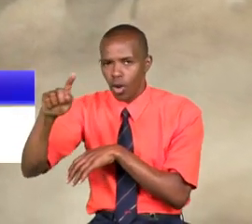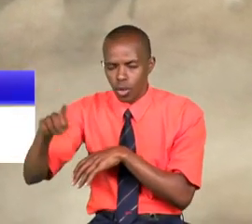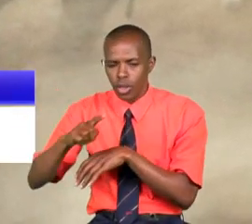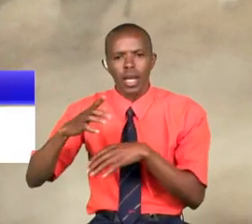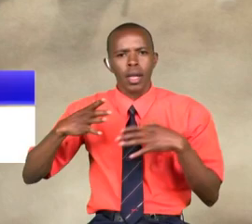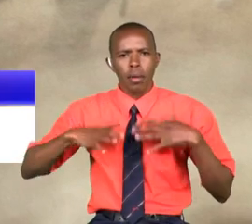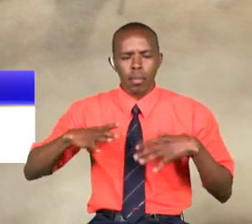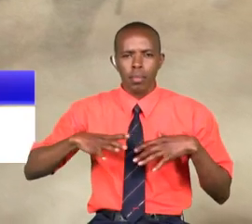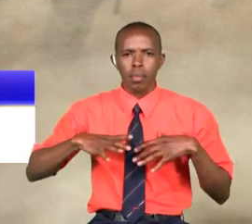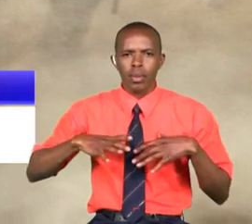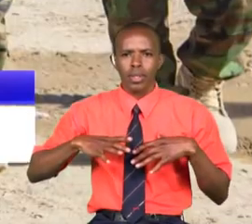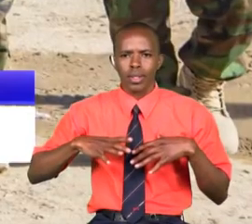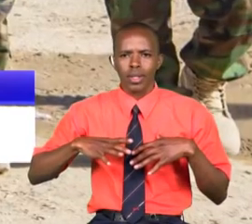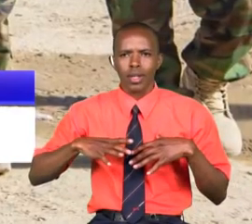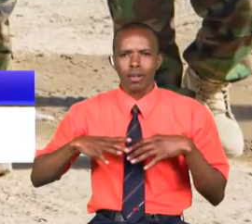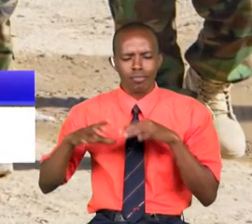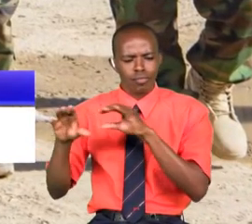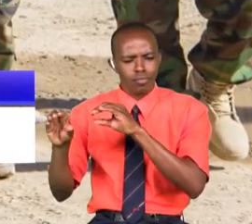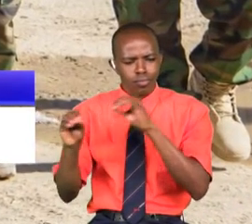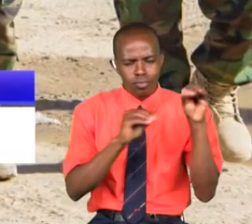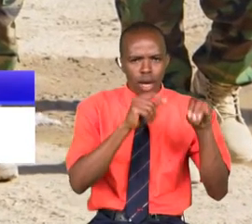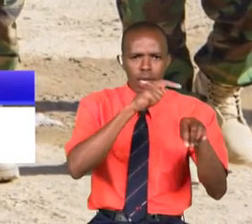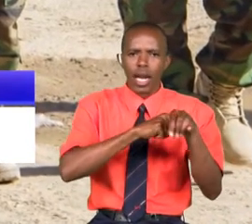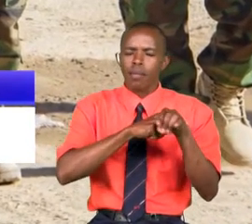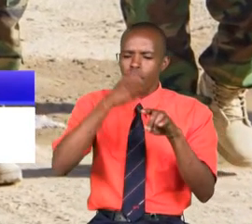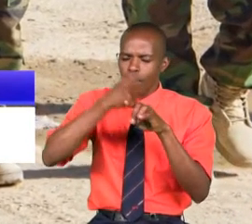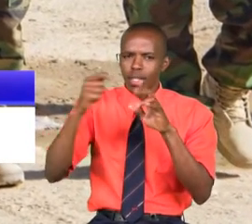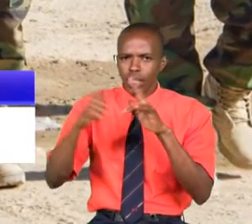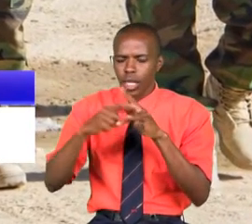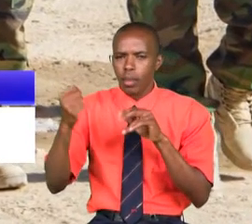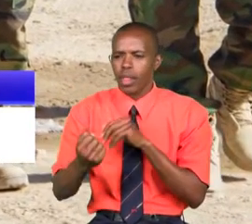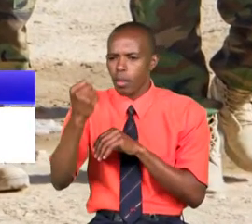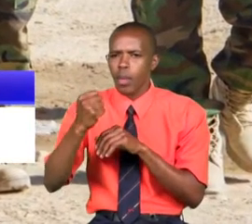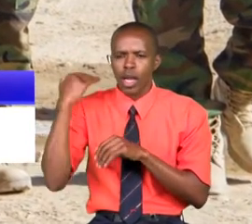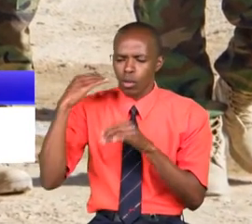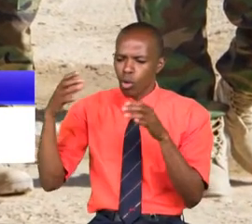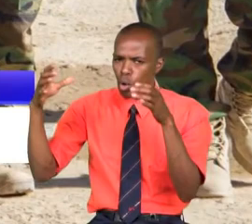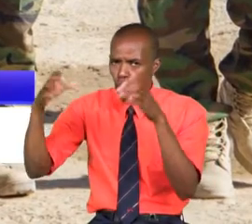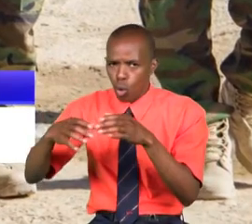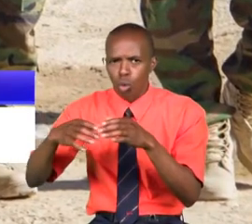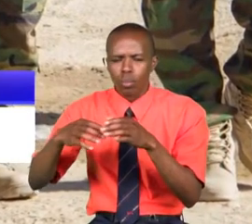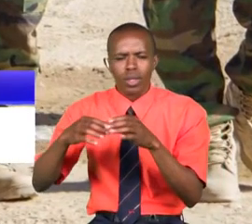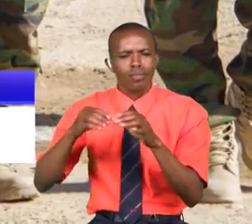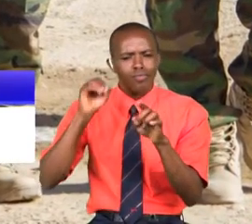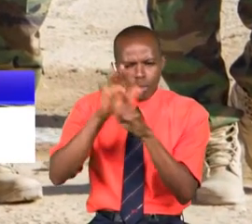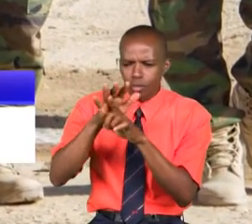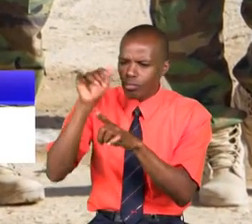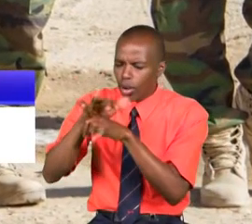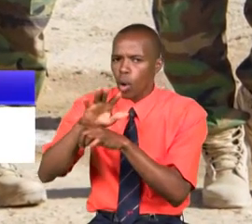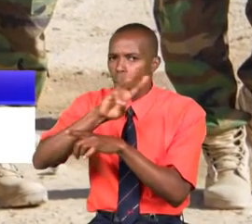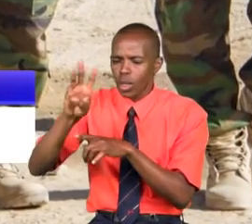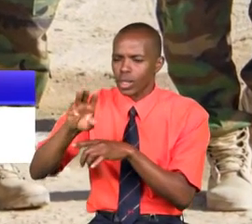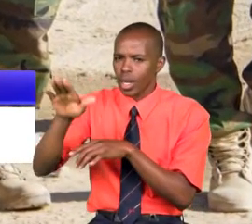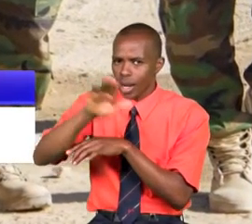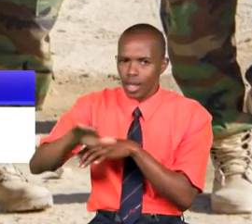people have been internally displaced since the beginning of May, when Taliban group began multiple offensive against the